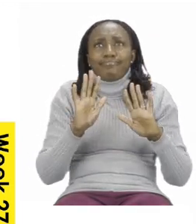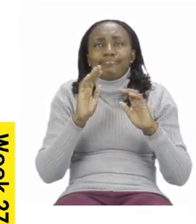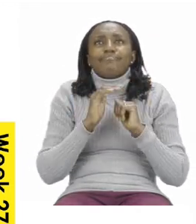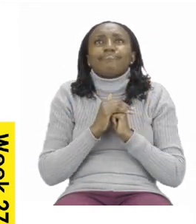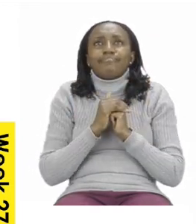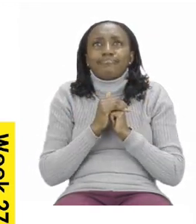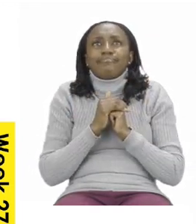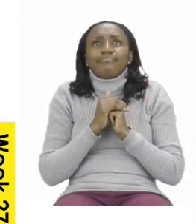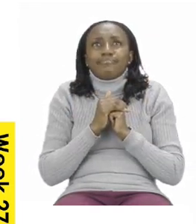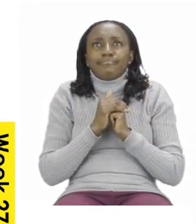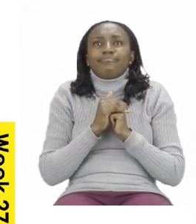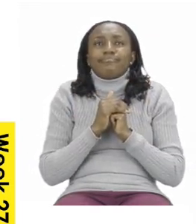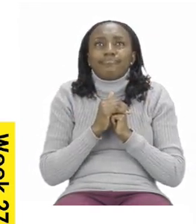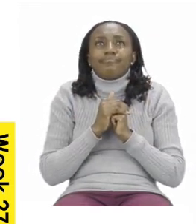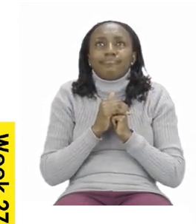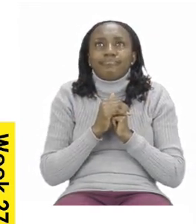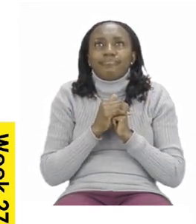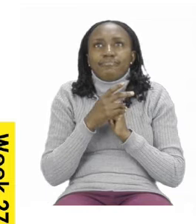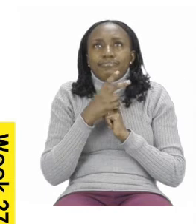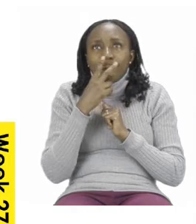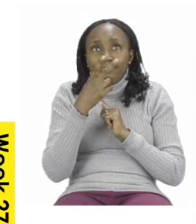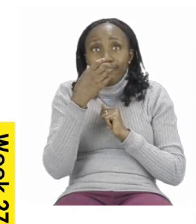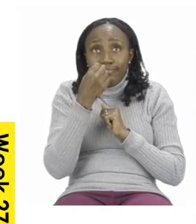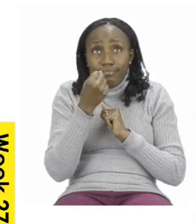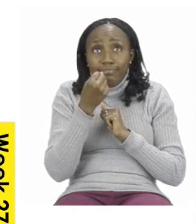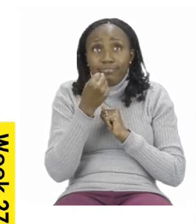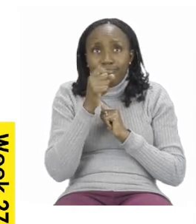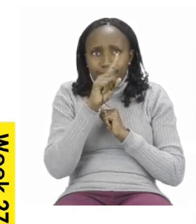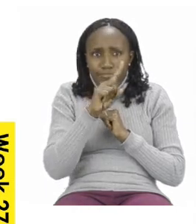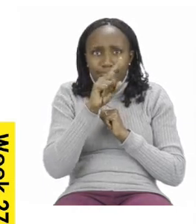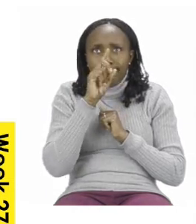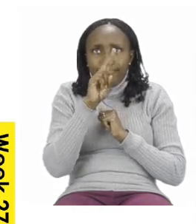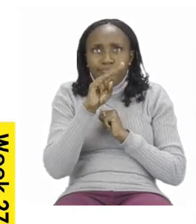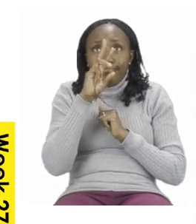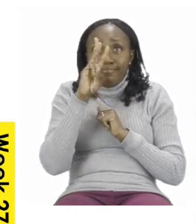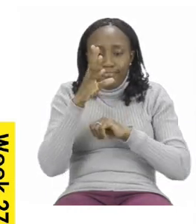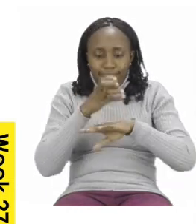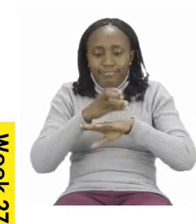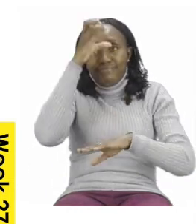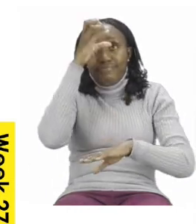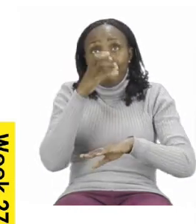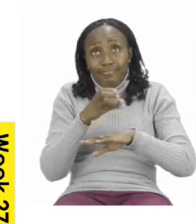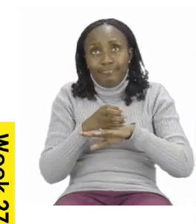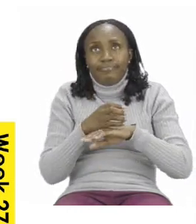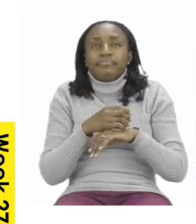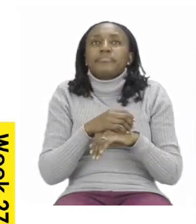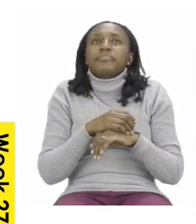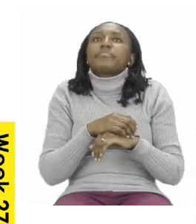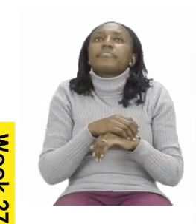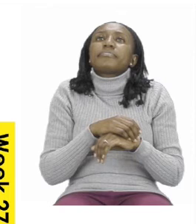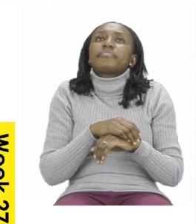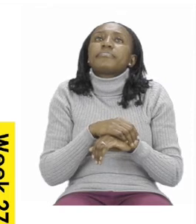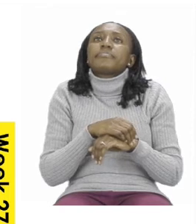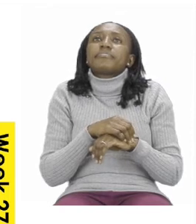on your page, you have 1, 2, 3 bottles. And you